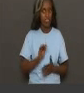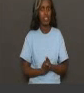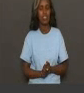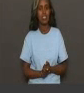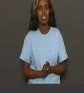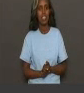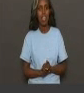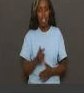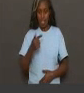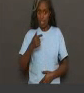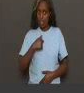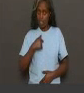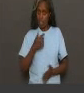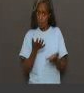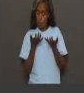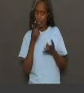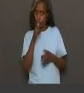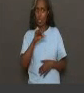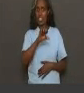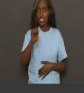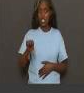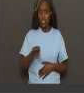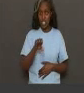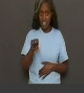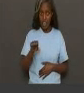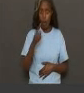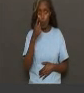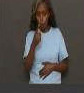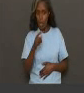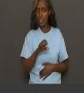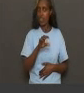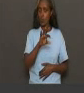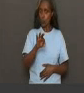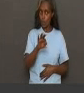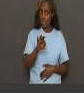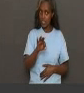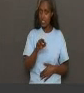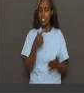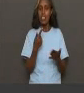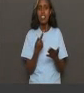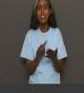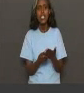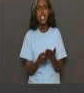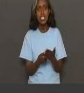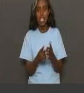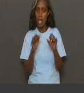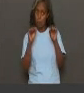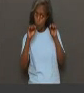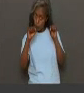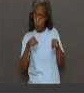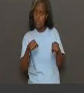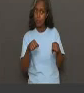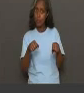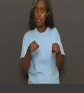If I want 1 injera with 1 watt, there is a